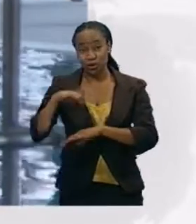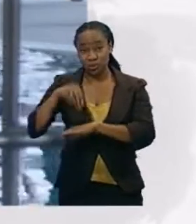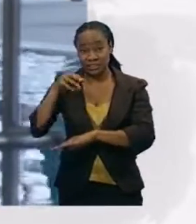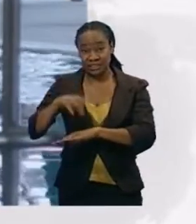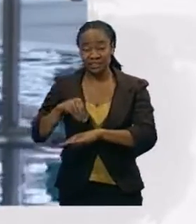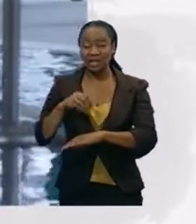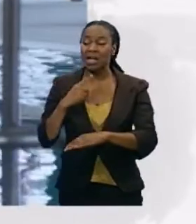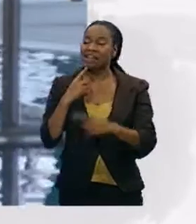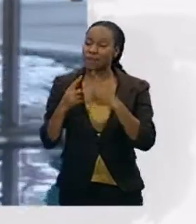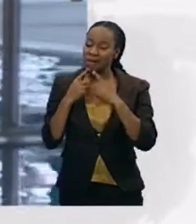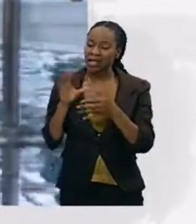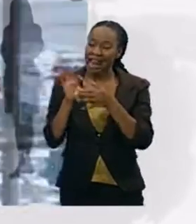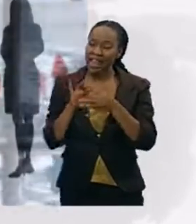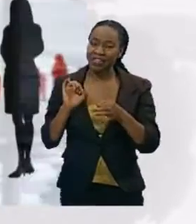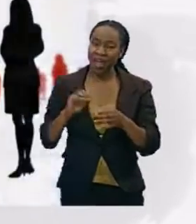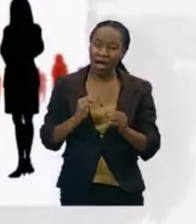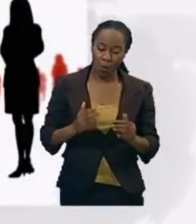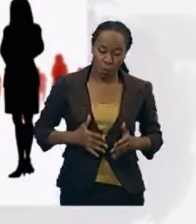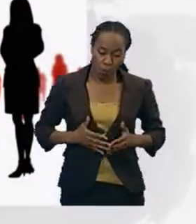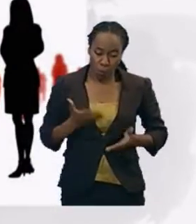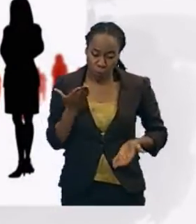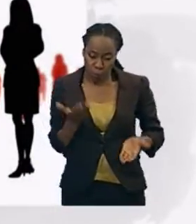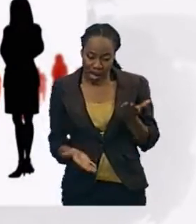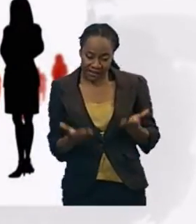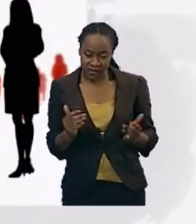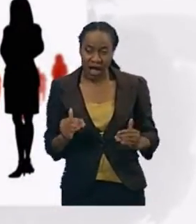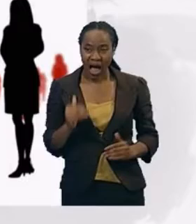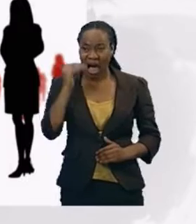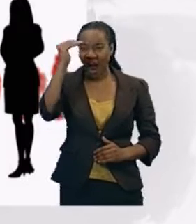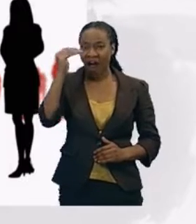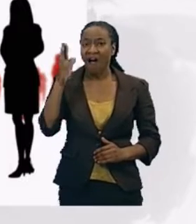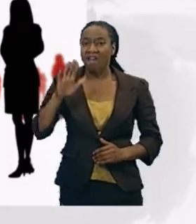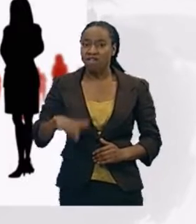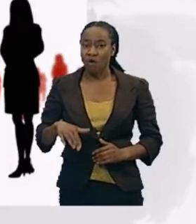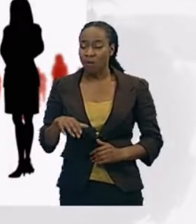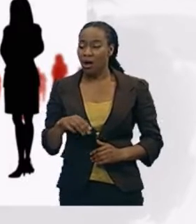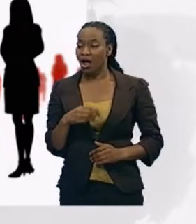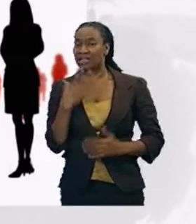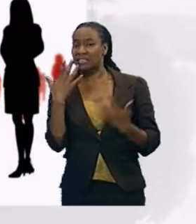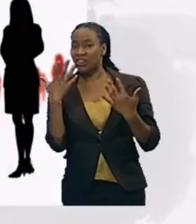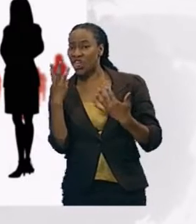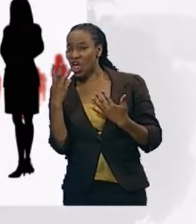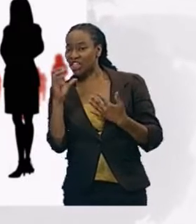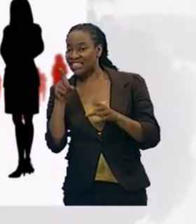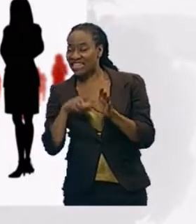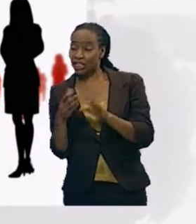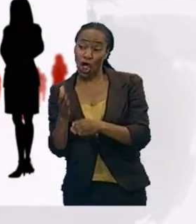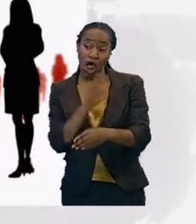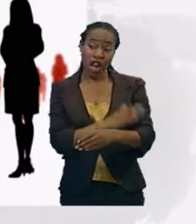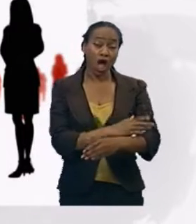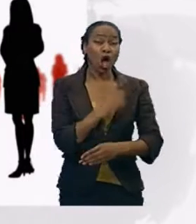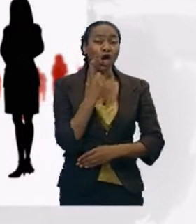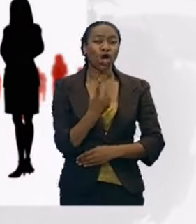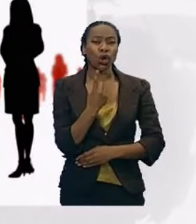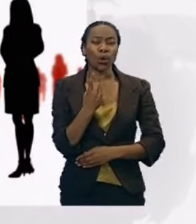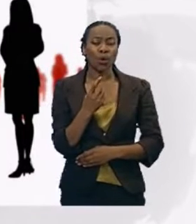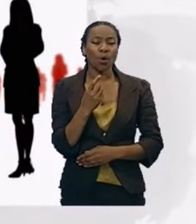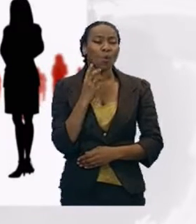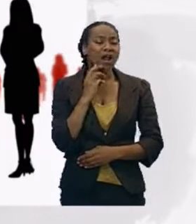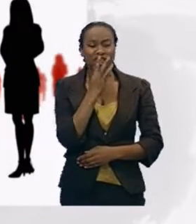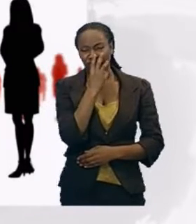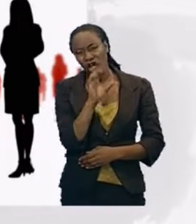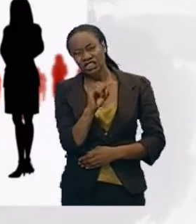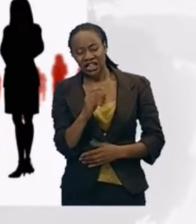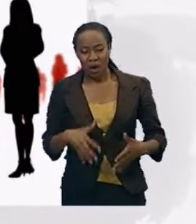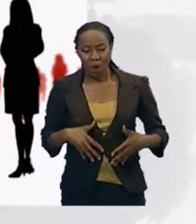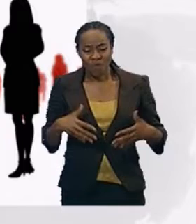including information about their weight and height 3 decades earlier. They found that those who'd been overweight in midlife were 70%